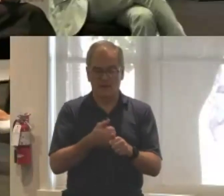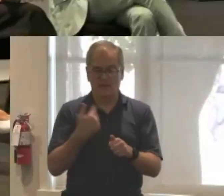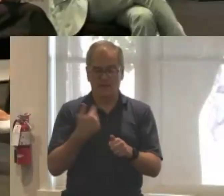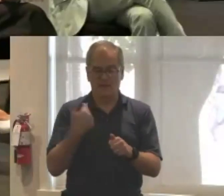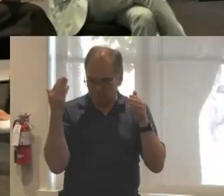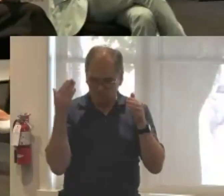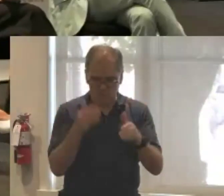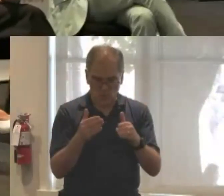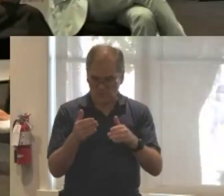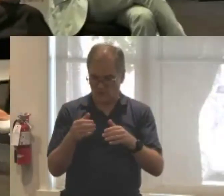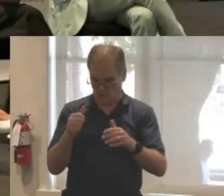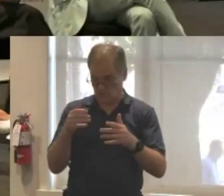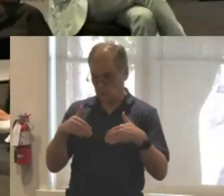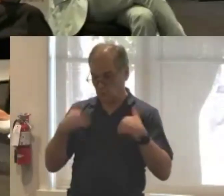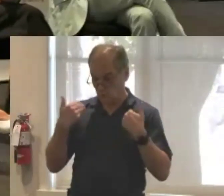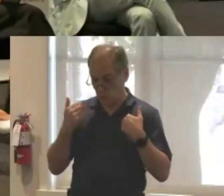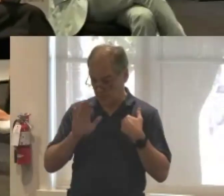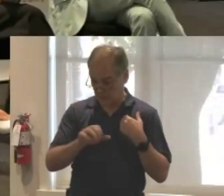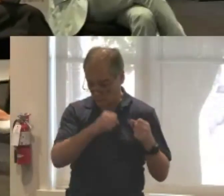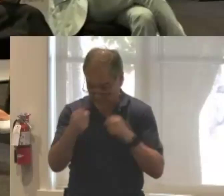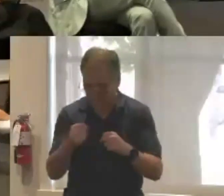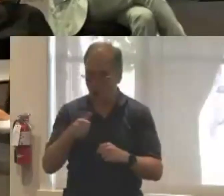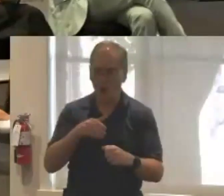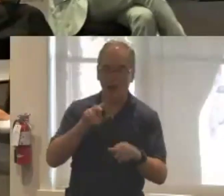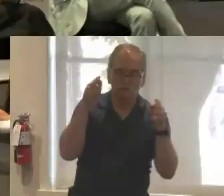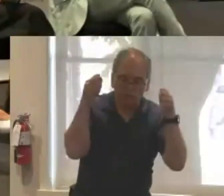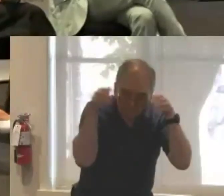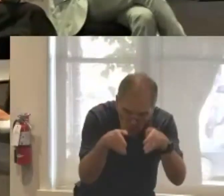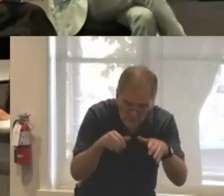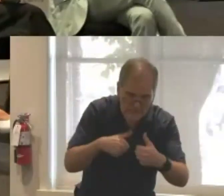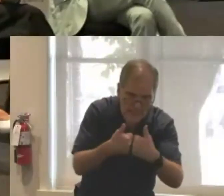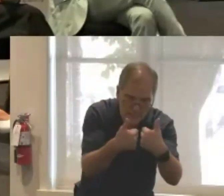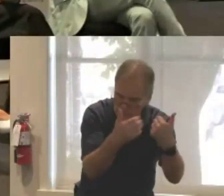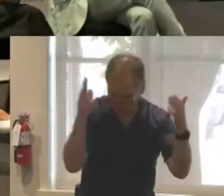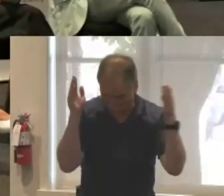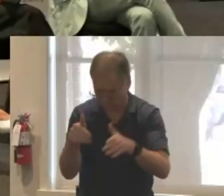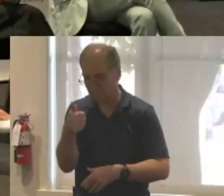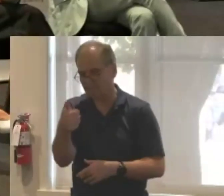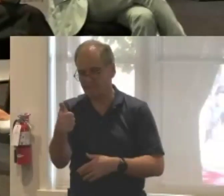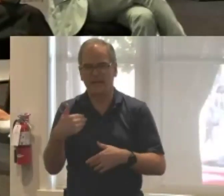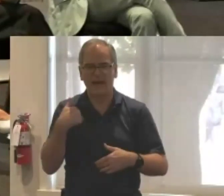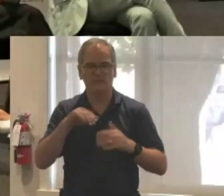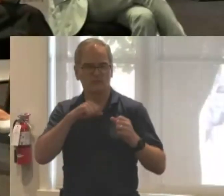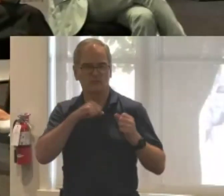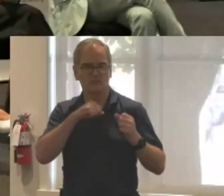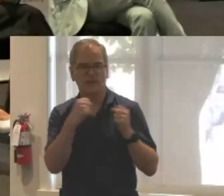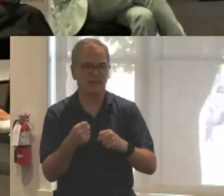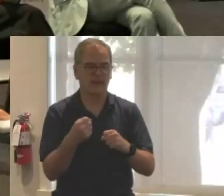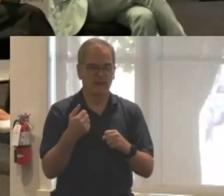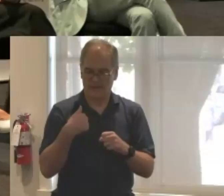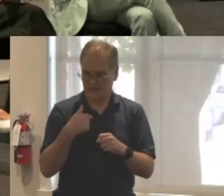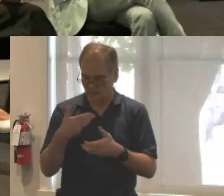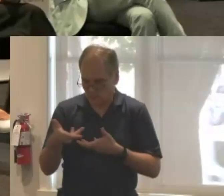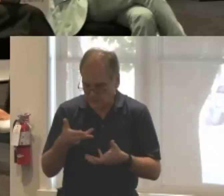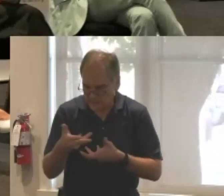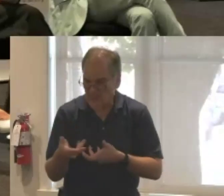Our programs empower youth by giving them the choice and controlling the activities that they participate in, which helps us engage with more youth, and